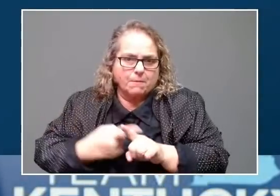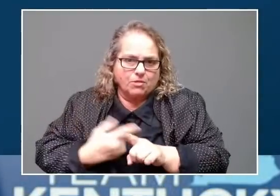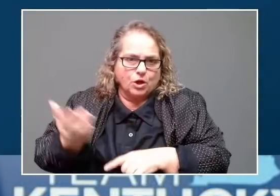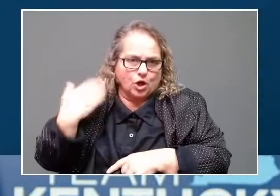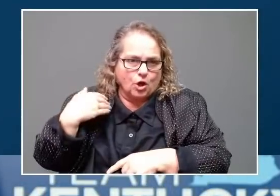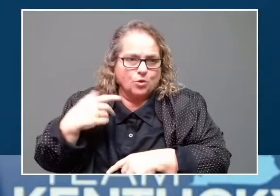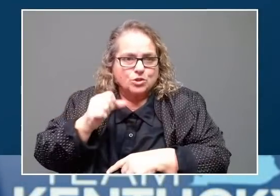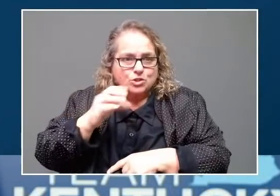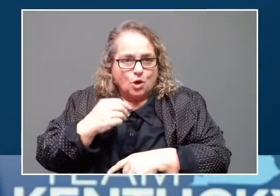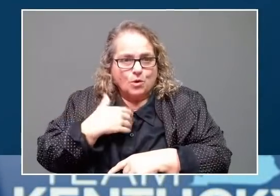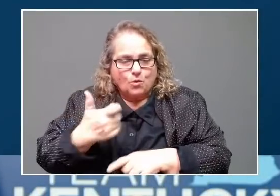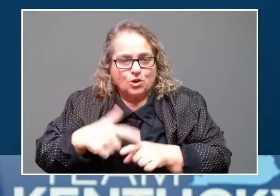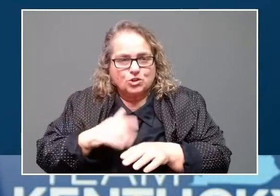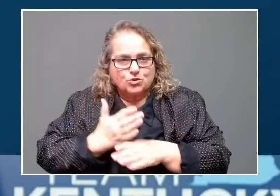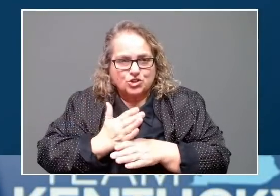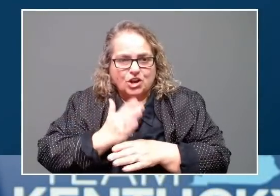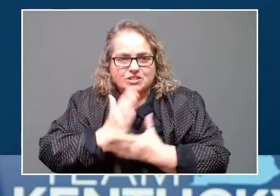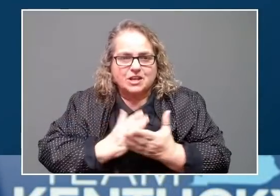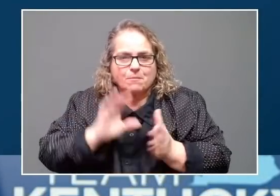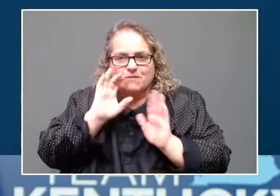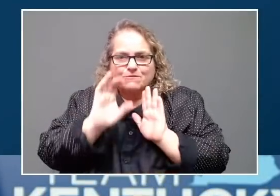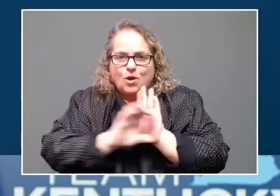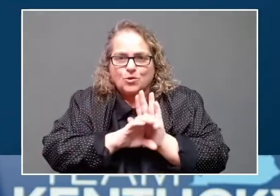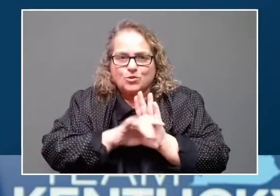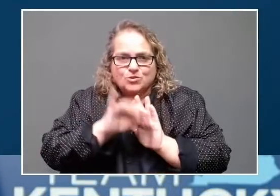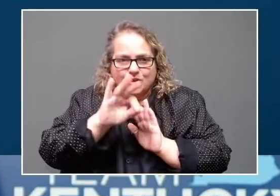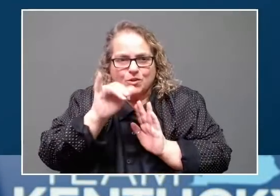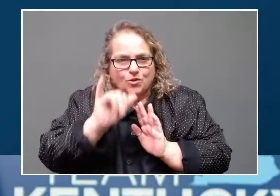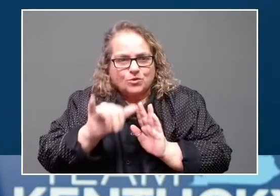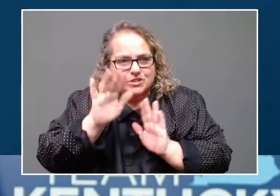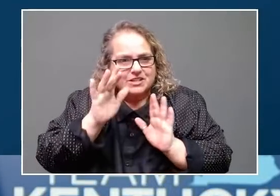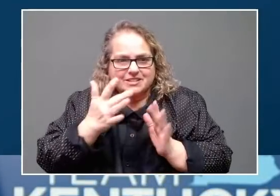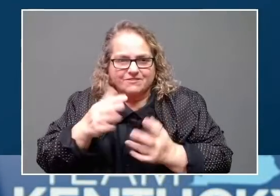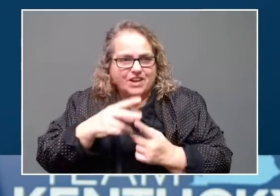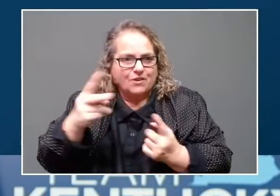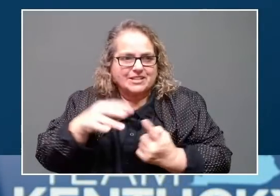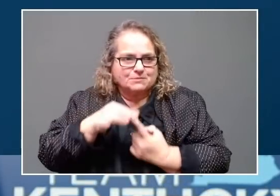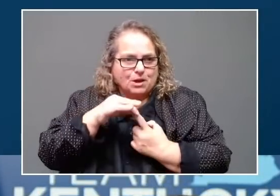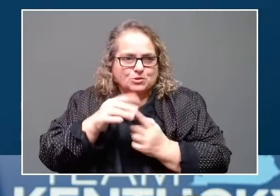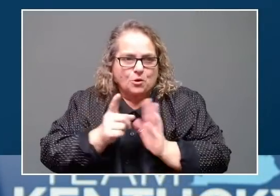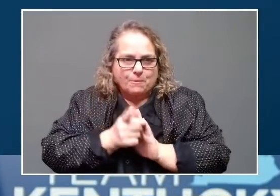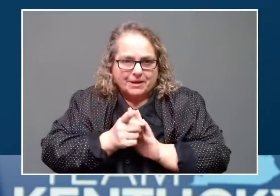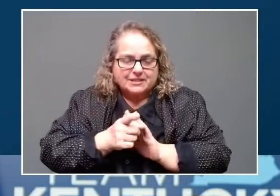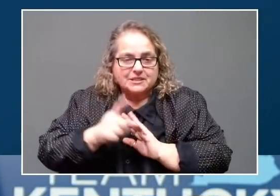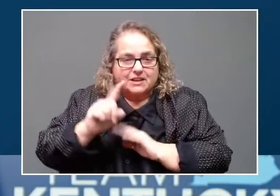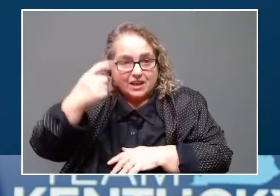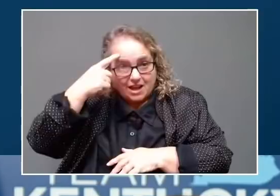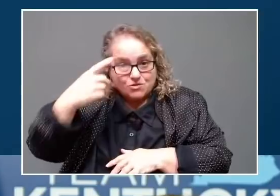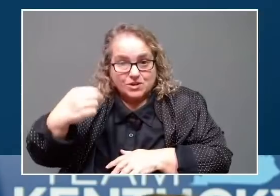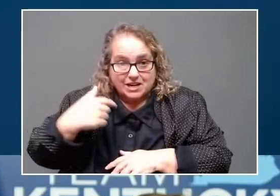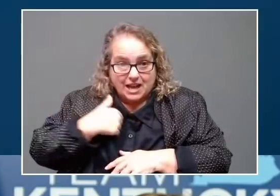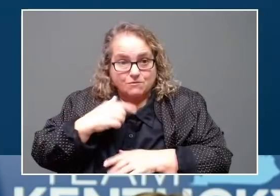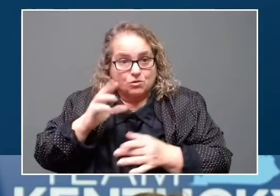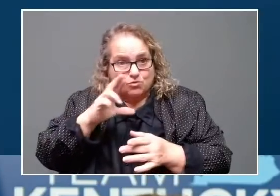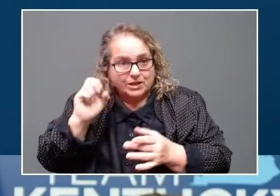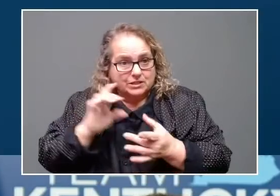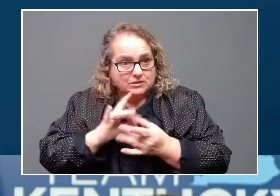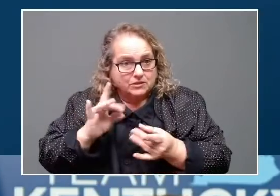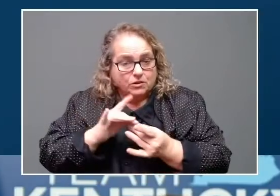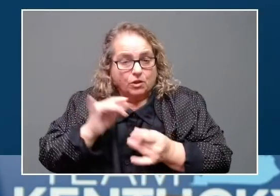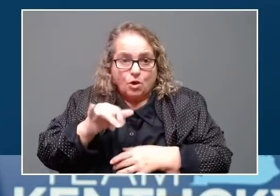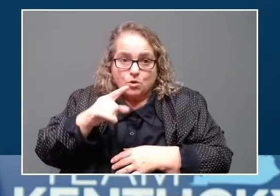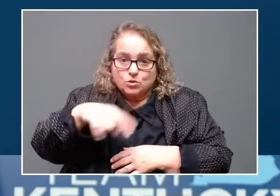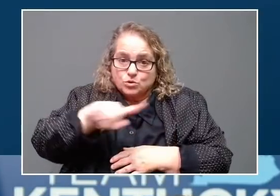wanted to share some photos of these special moments that you'll see. The governor and I have reiterated to those affected that we will